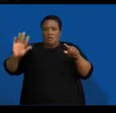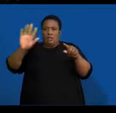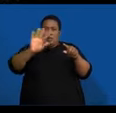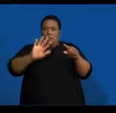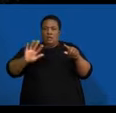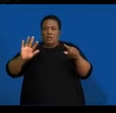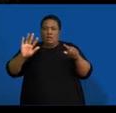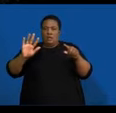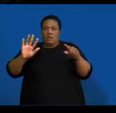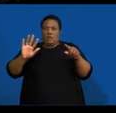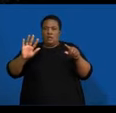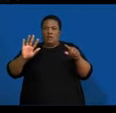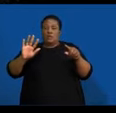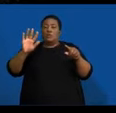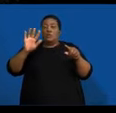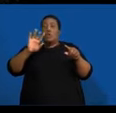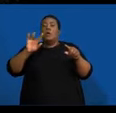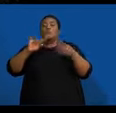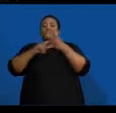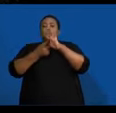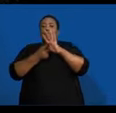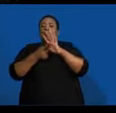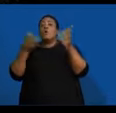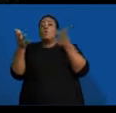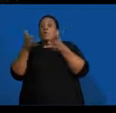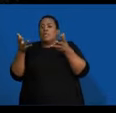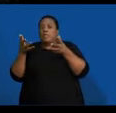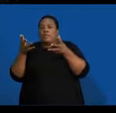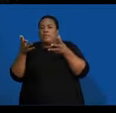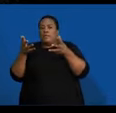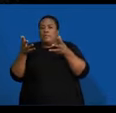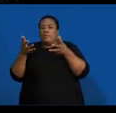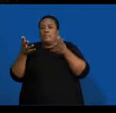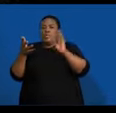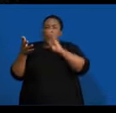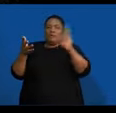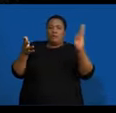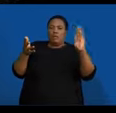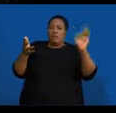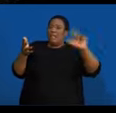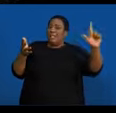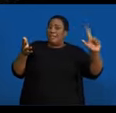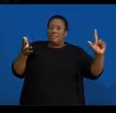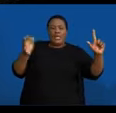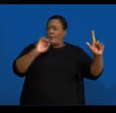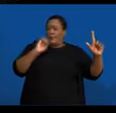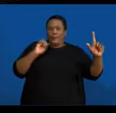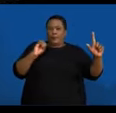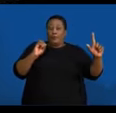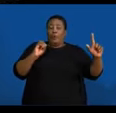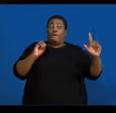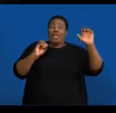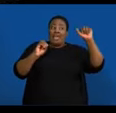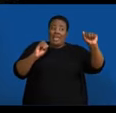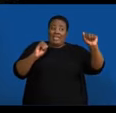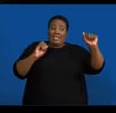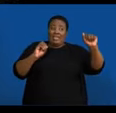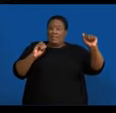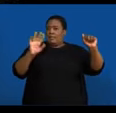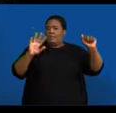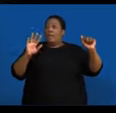I'm just scribbling around to show you exactly where it will lie. Nothing on the left-hand side of A